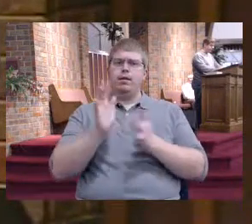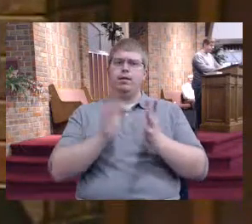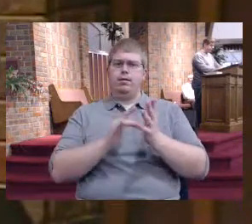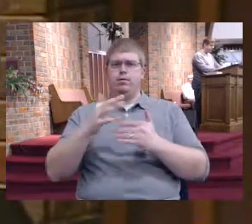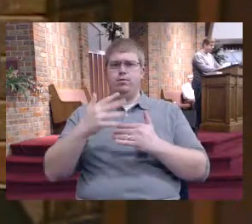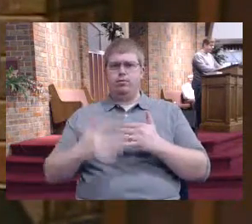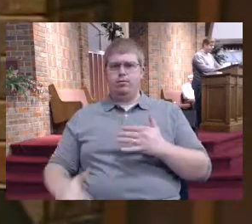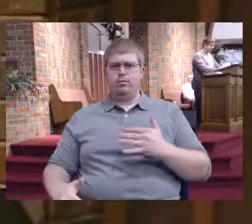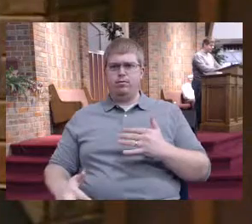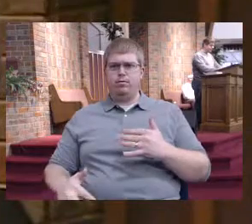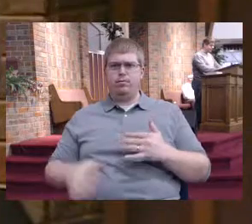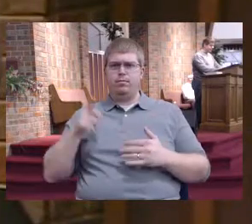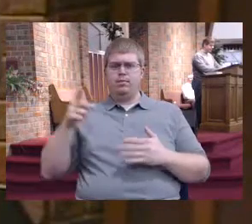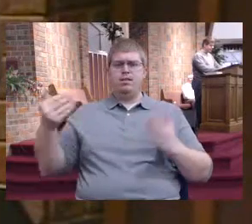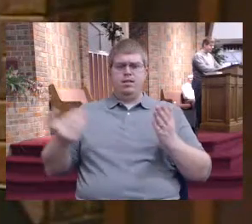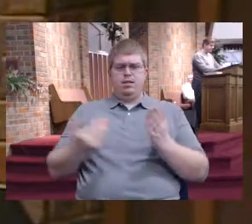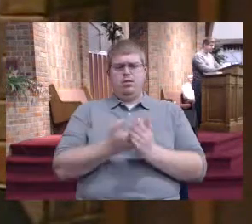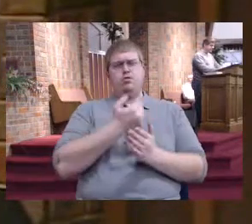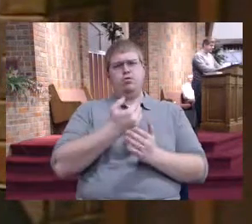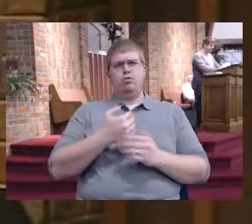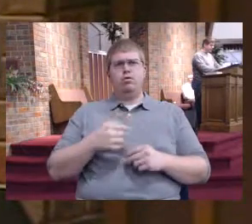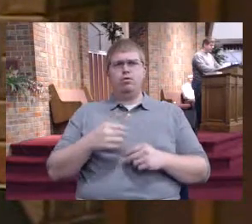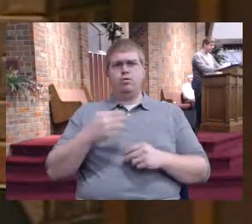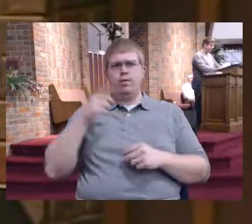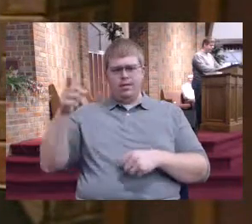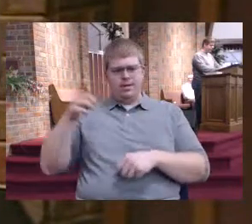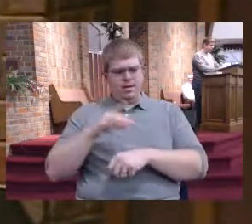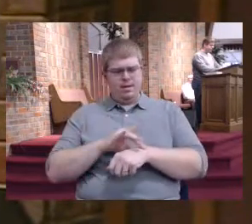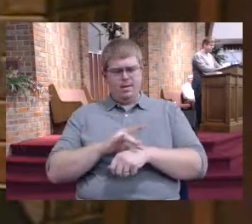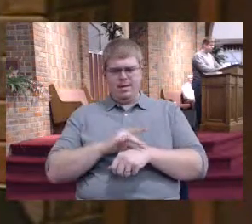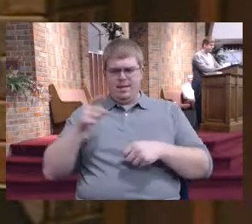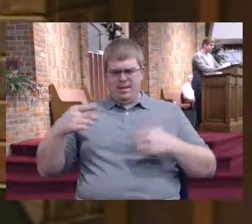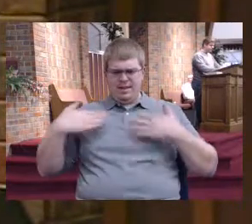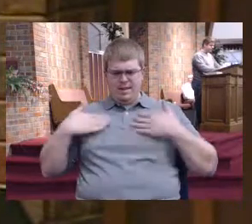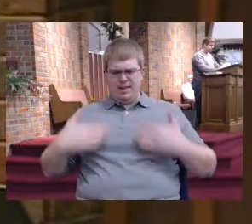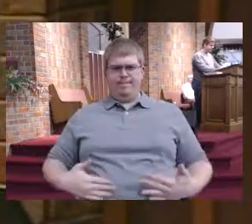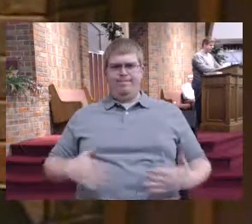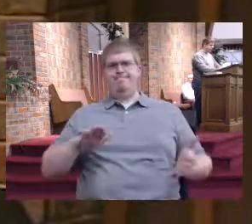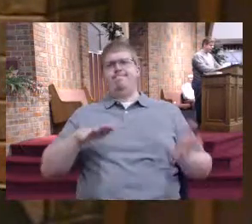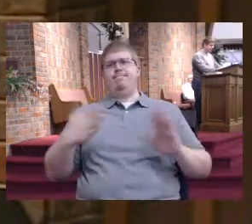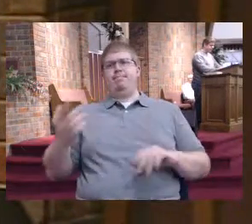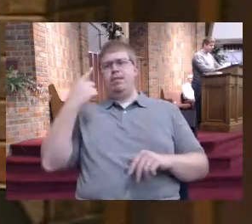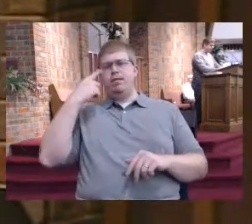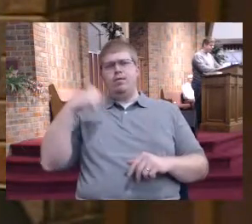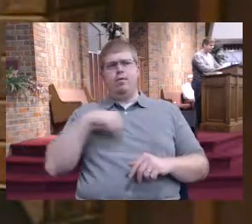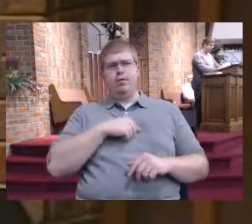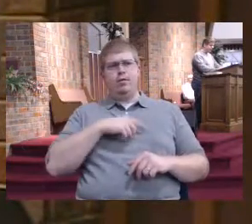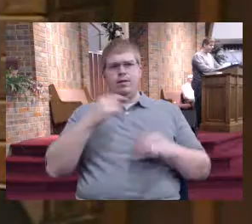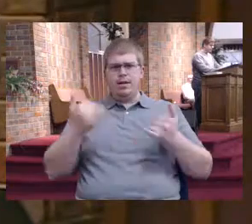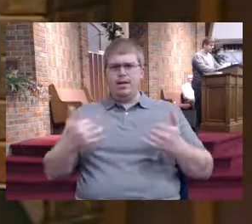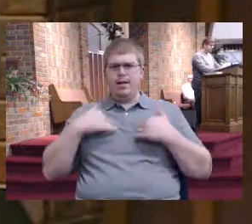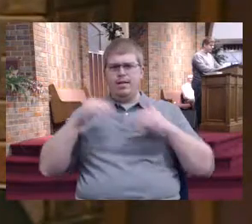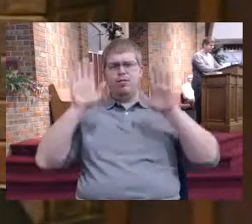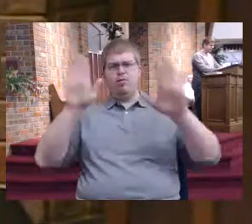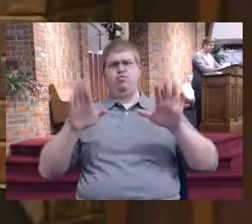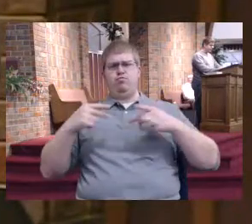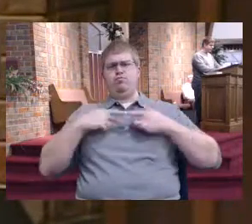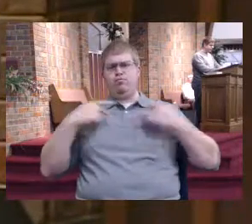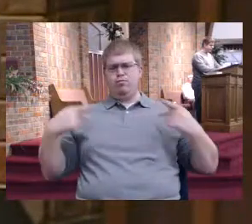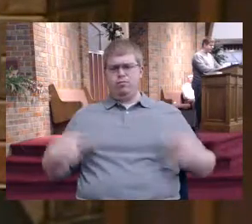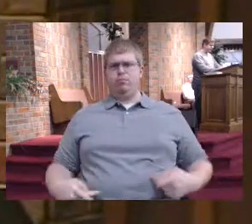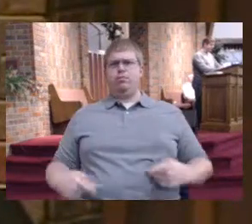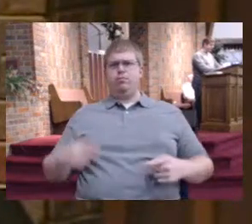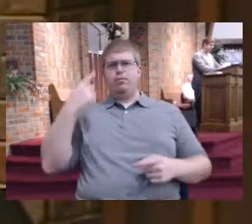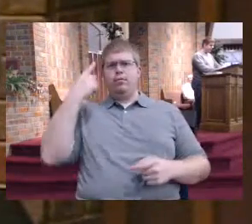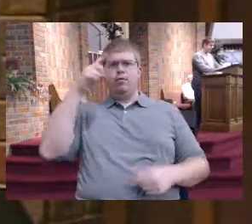through the veil, that is his flesh. And since we have a great priest over the house of God, let us draw near with a sincere heart and full assurance